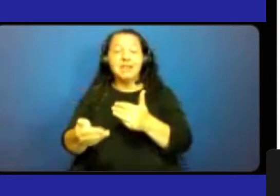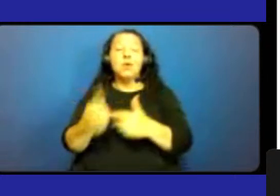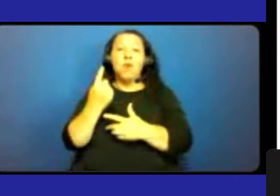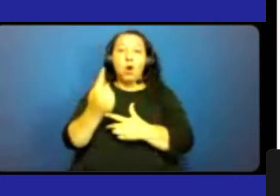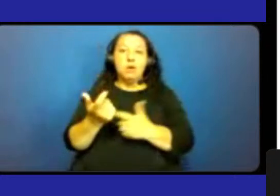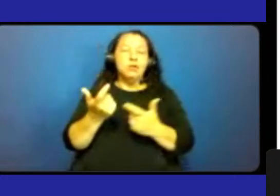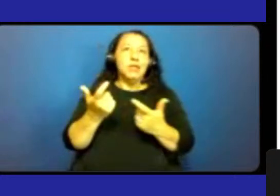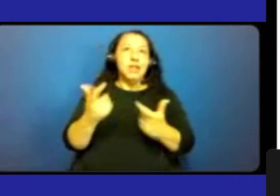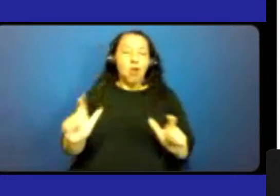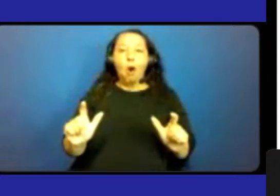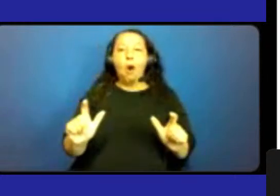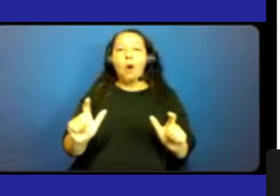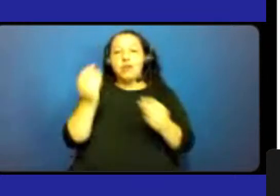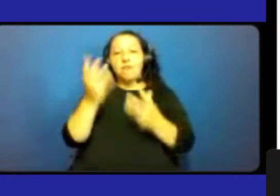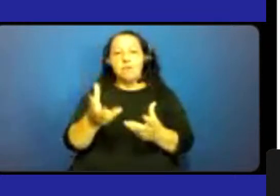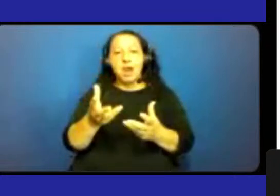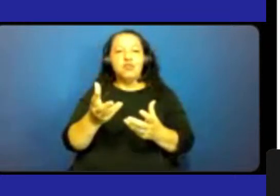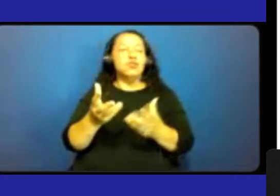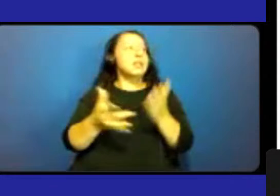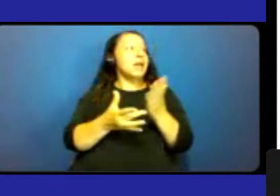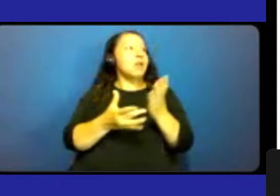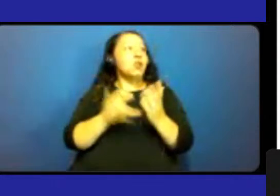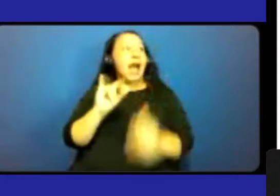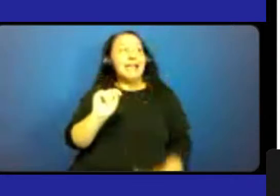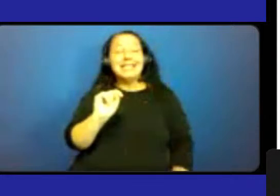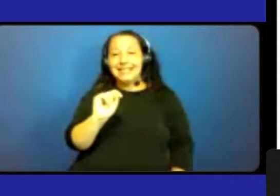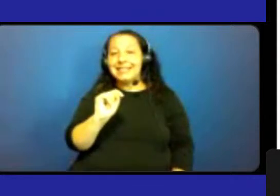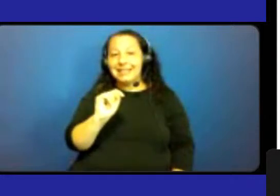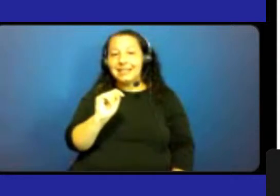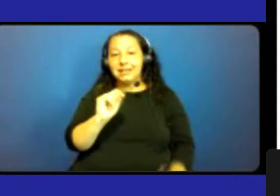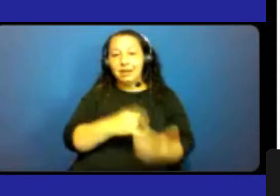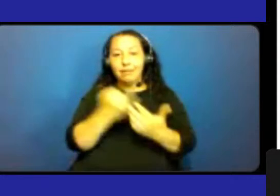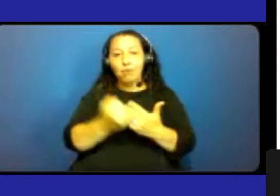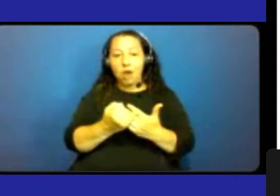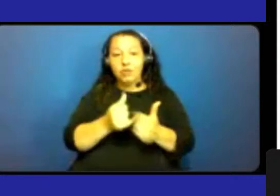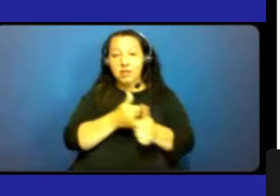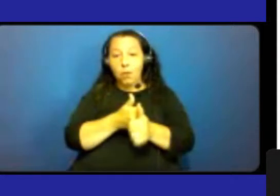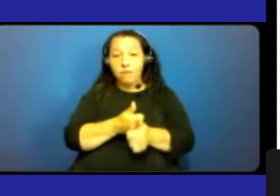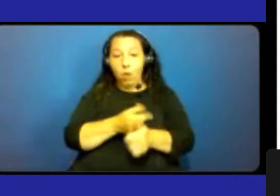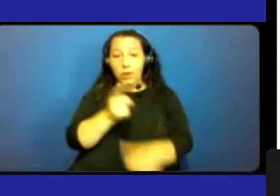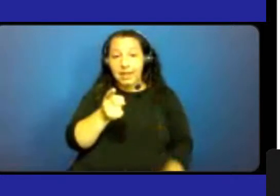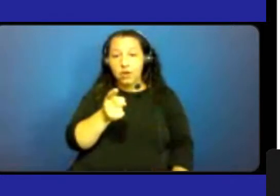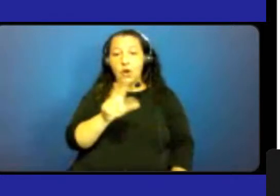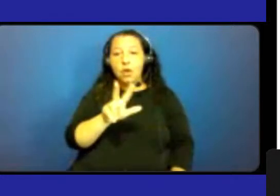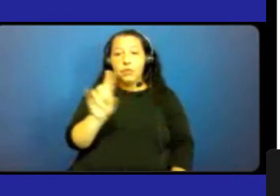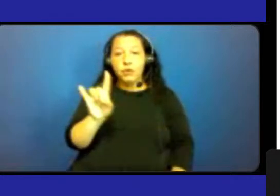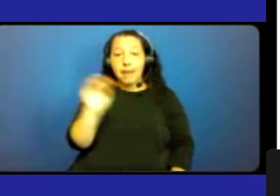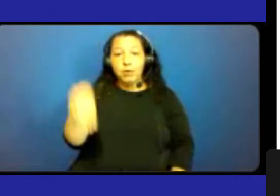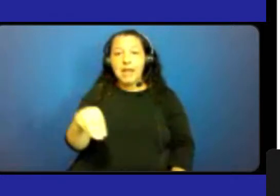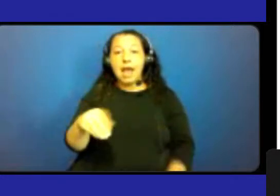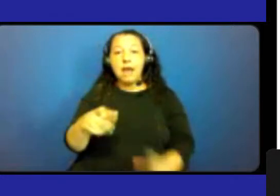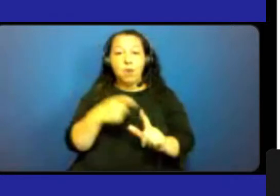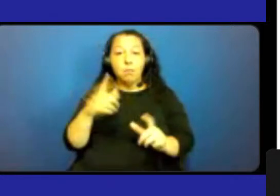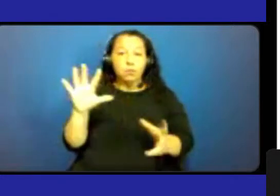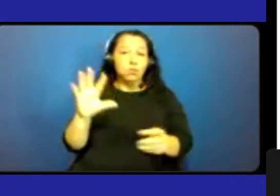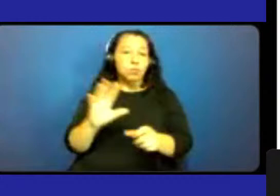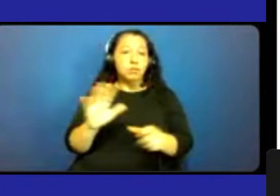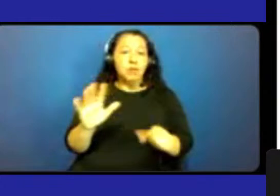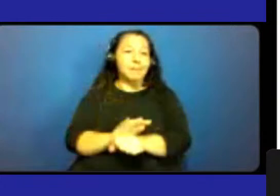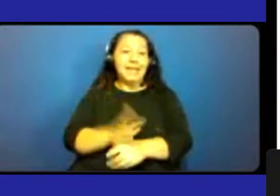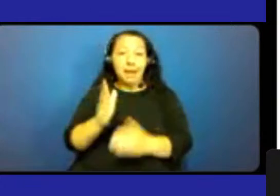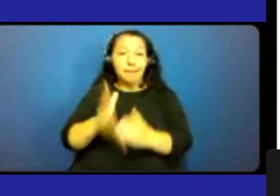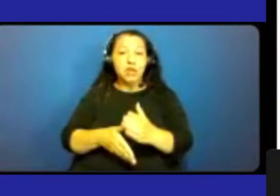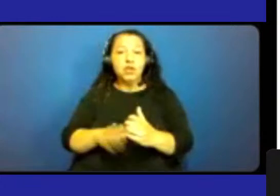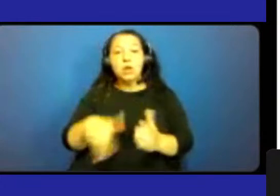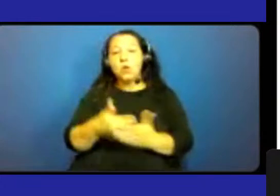track in this dashboard, is at 38% of total completion, and all of the Q3